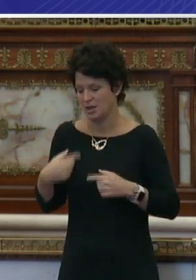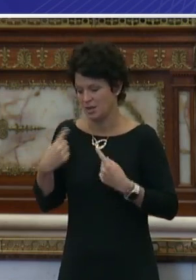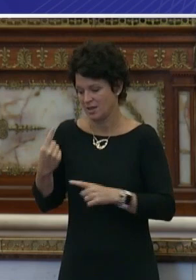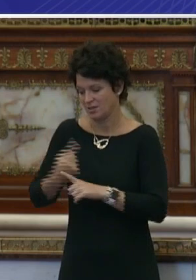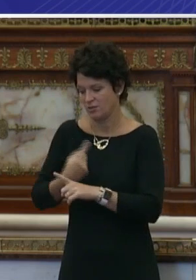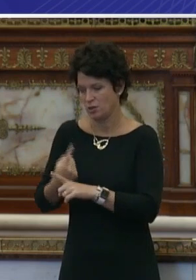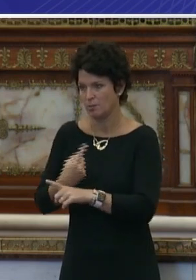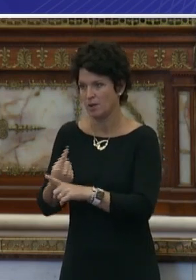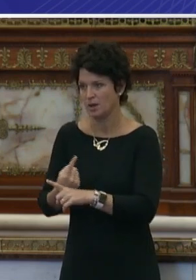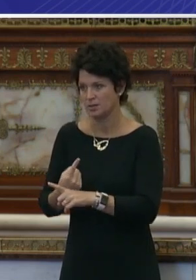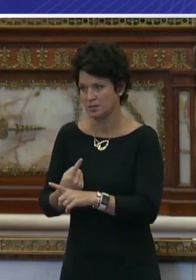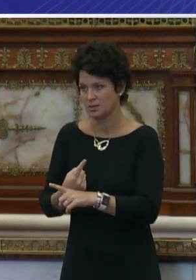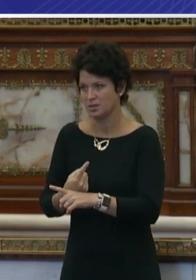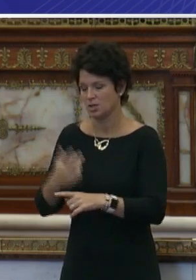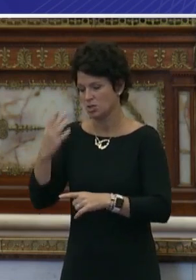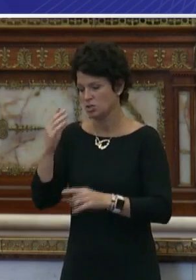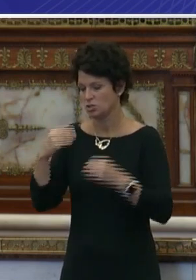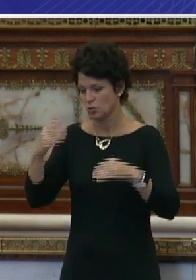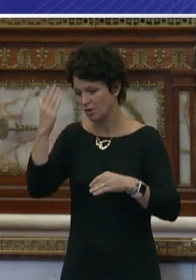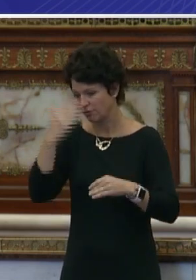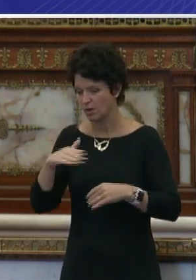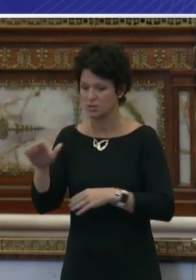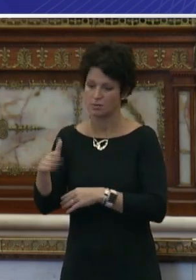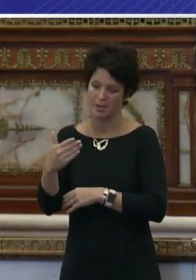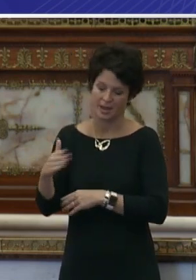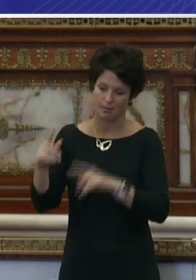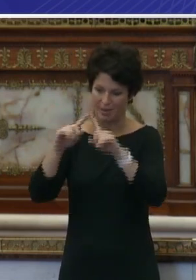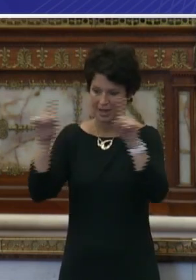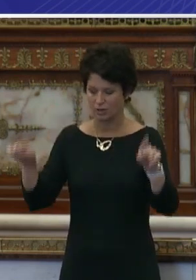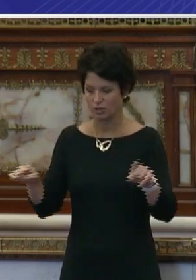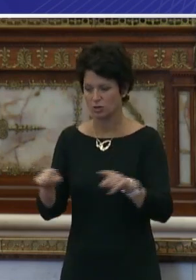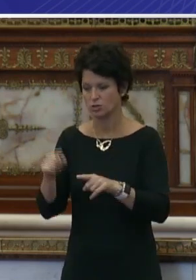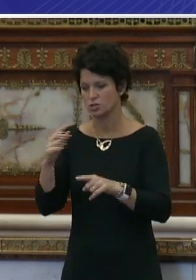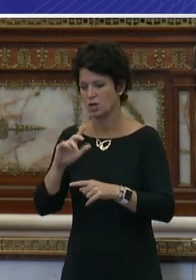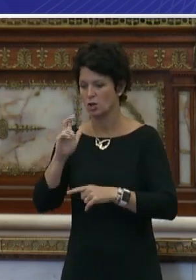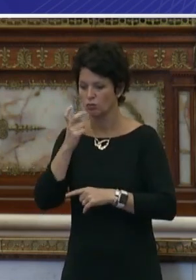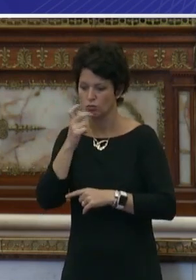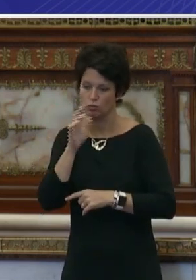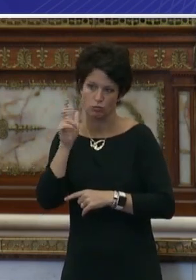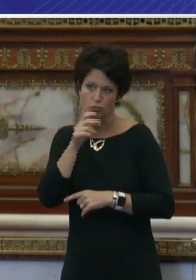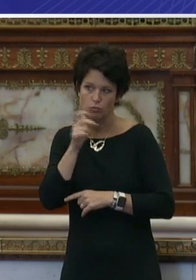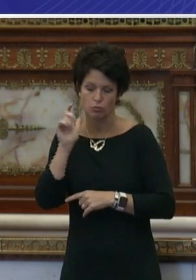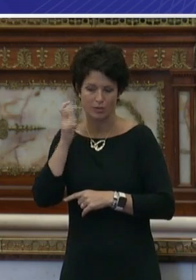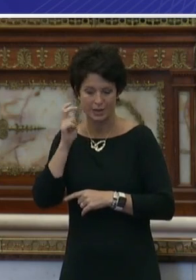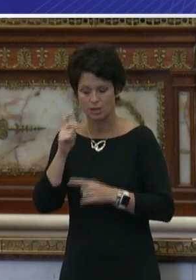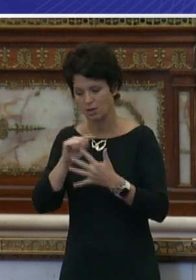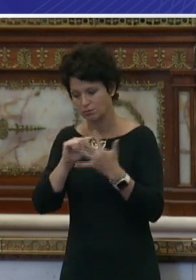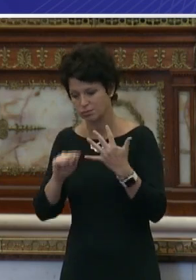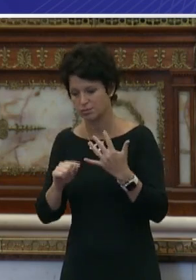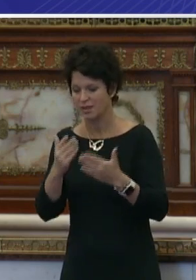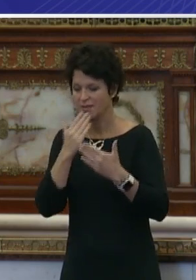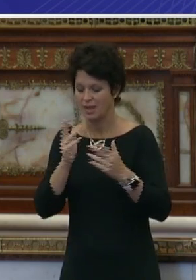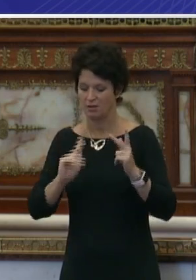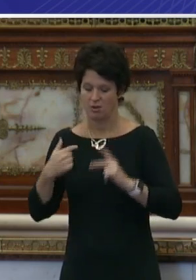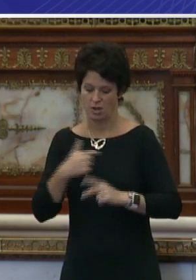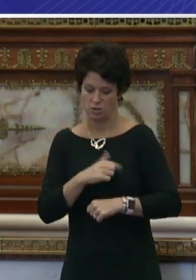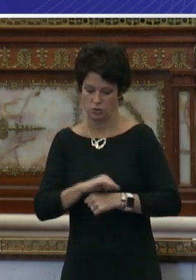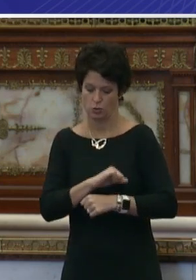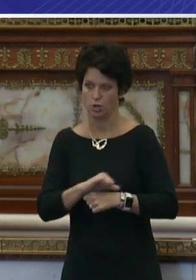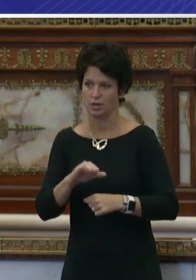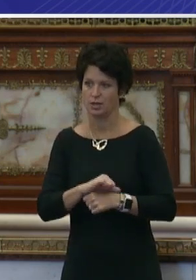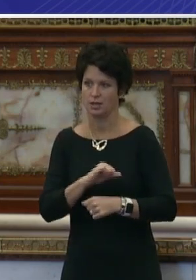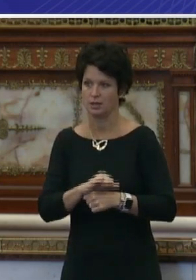months, we've seen city banners, storefronts, radio ads, and commercials that have all been thanking people like me and other essential workers for being on the front lines of this